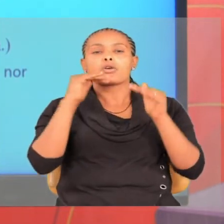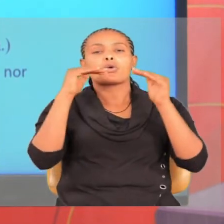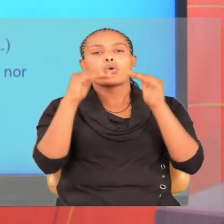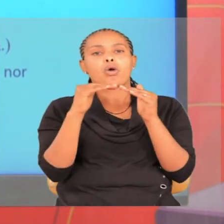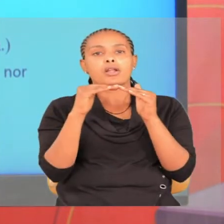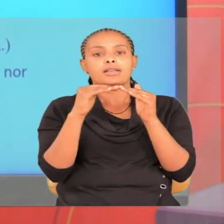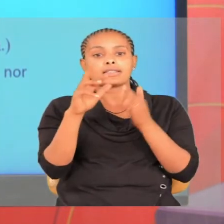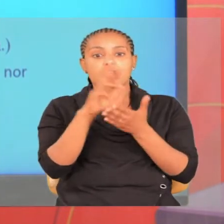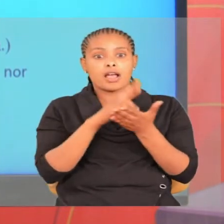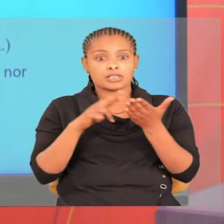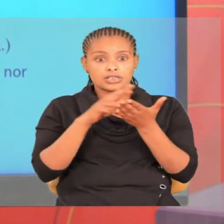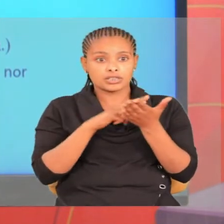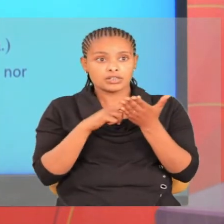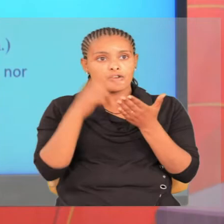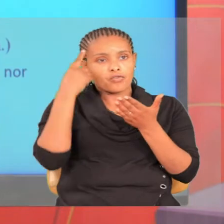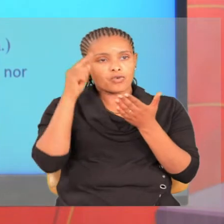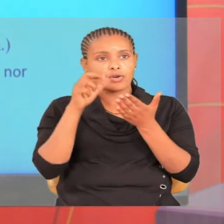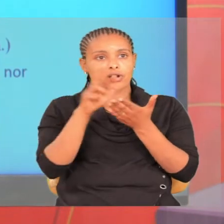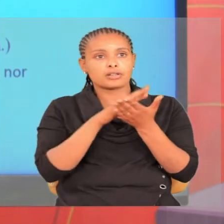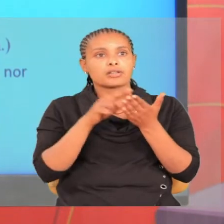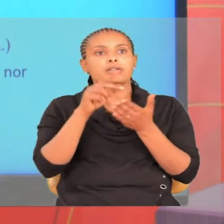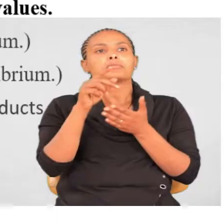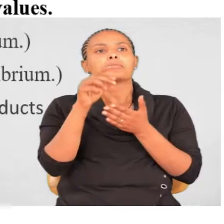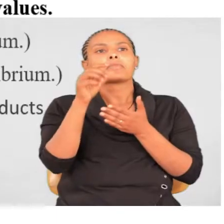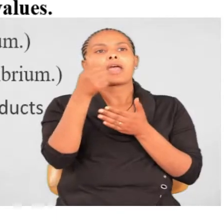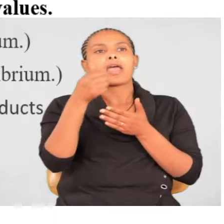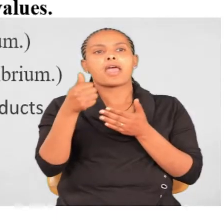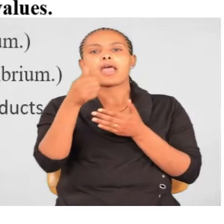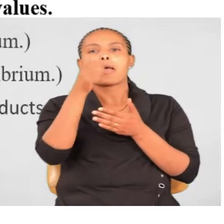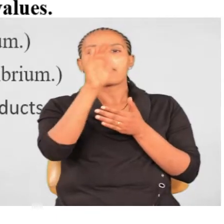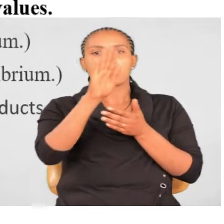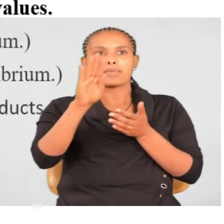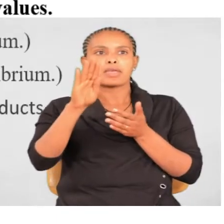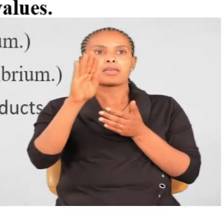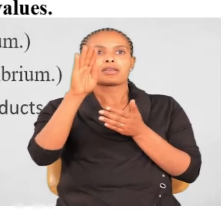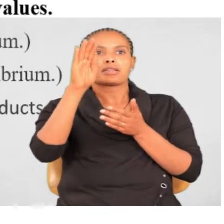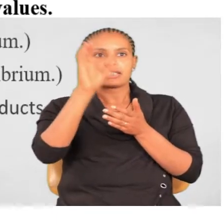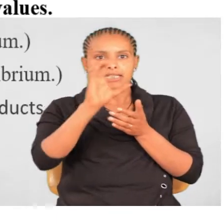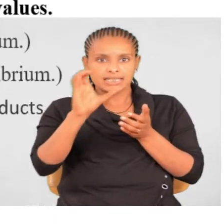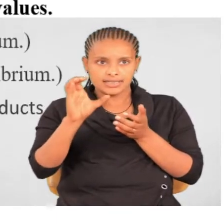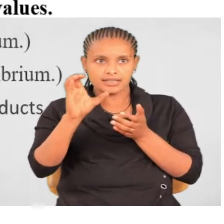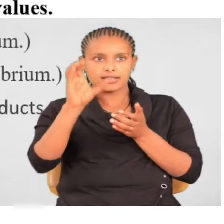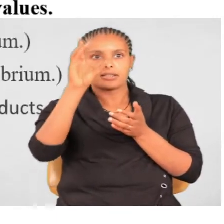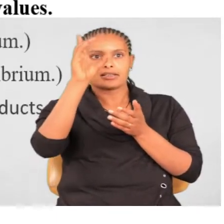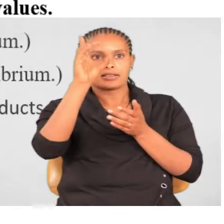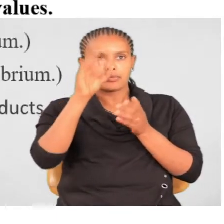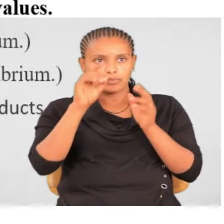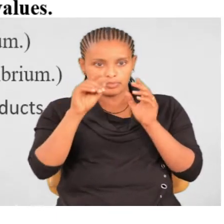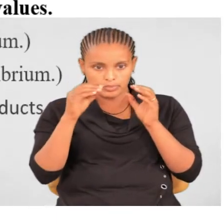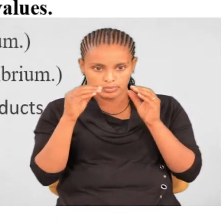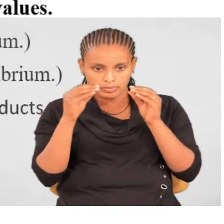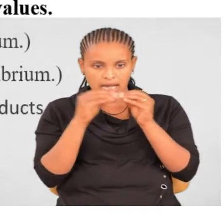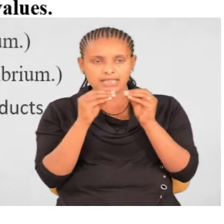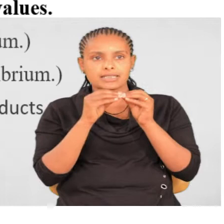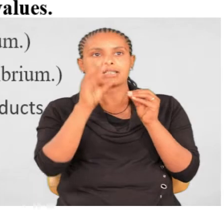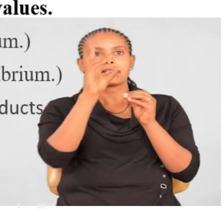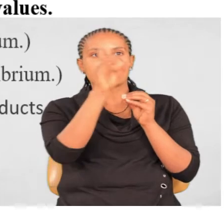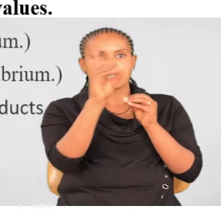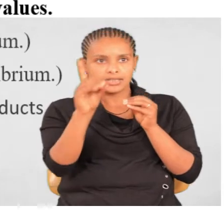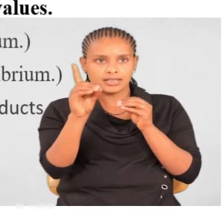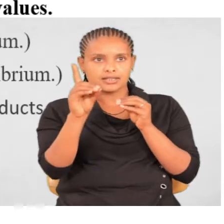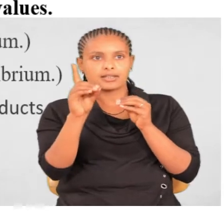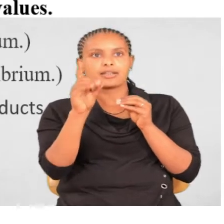Kc for the reaction, for reaction of type A plus Bb to form Cc plus